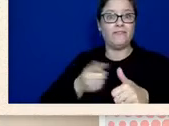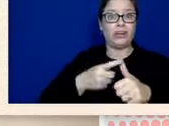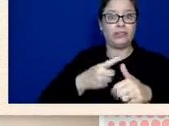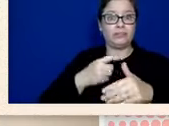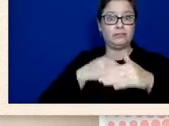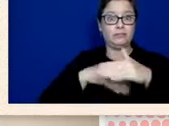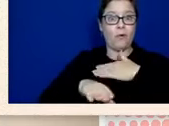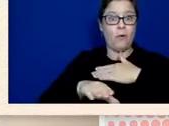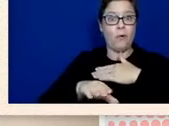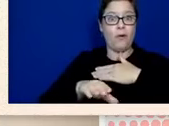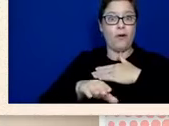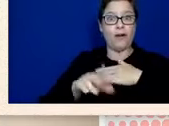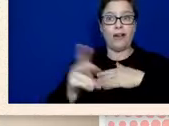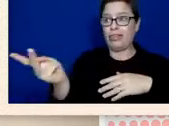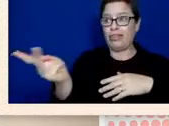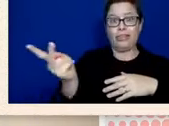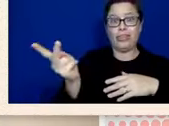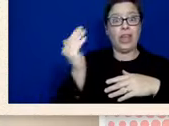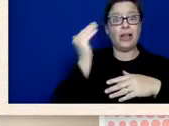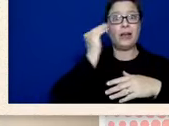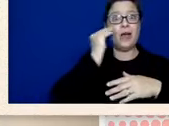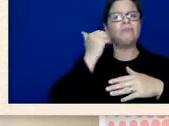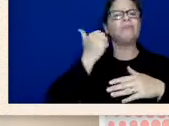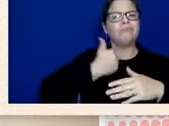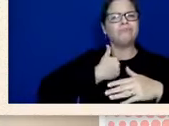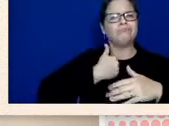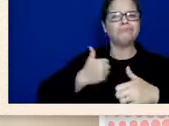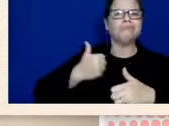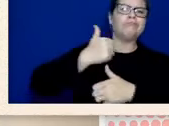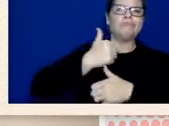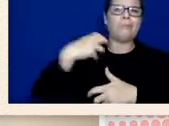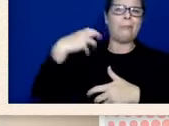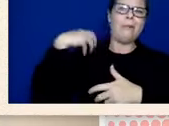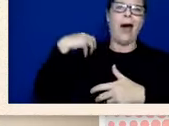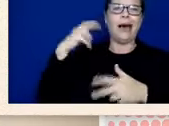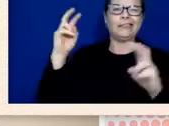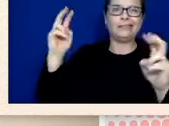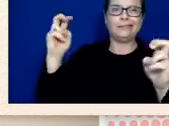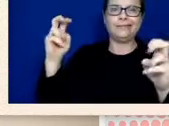knowing that I was the boss, and they just kind of flowed with it.